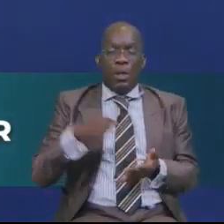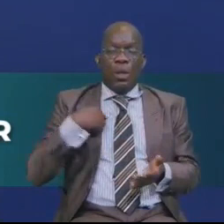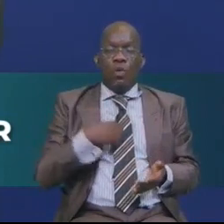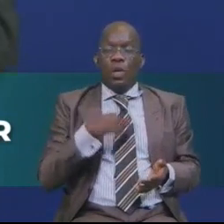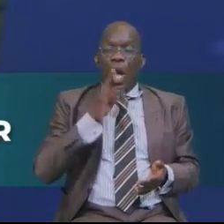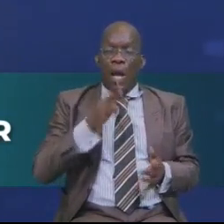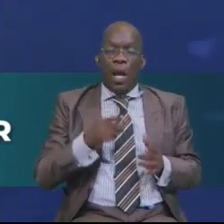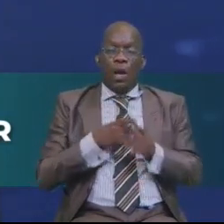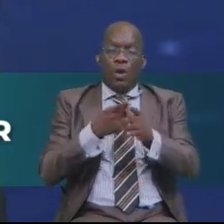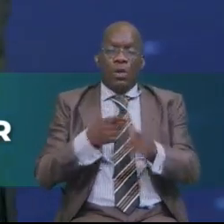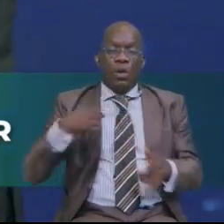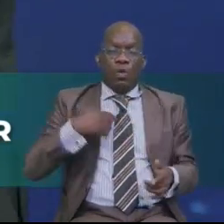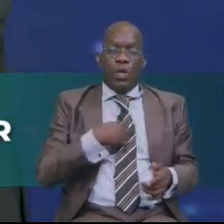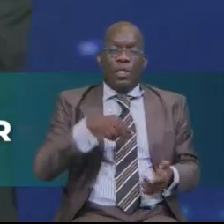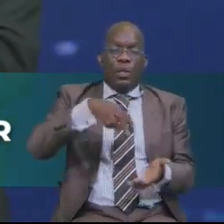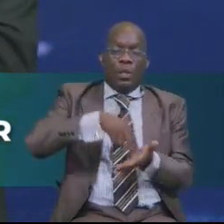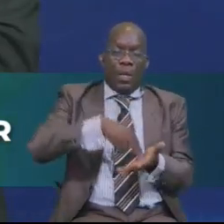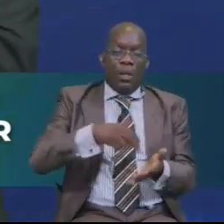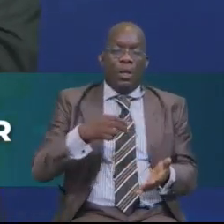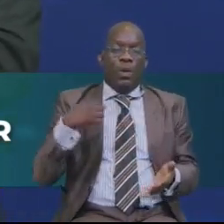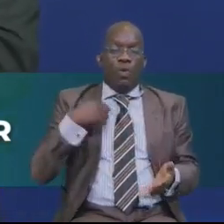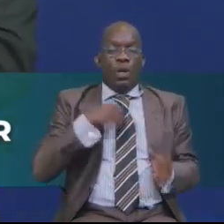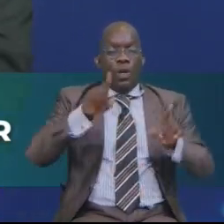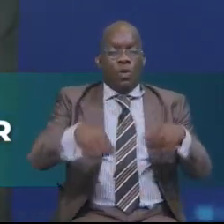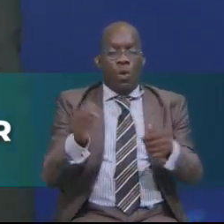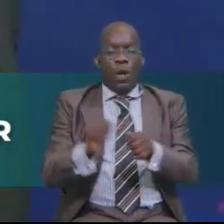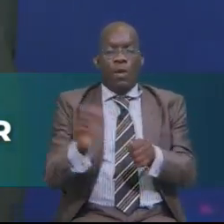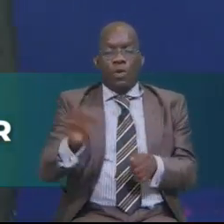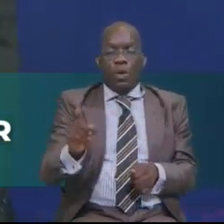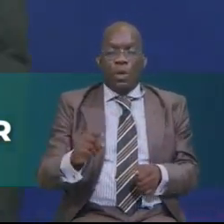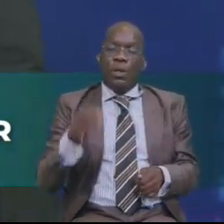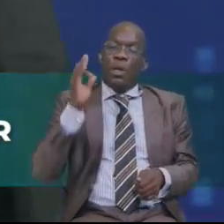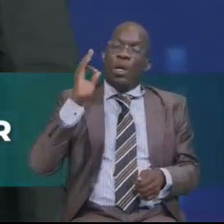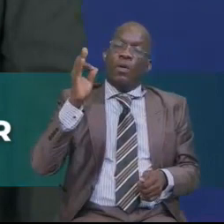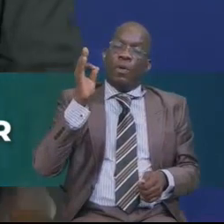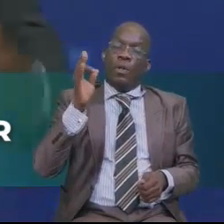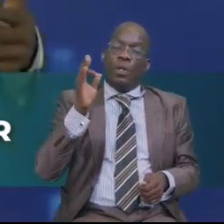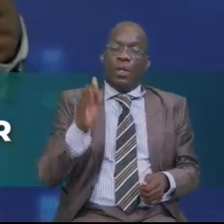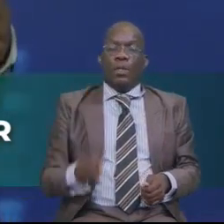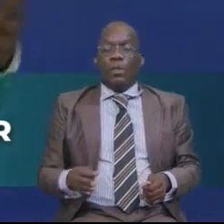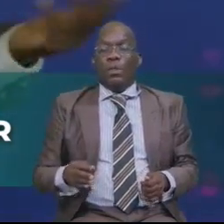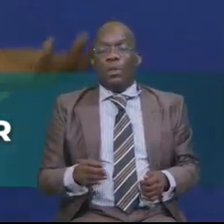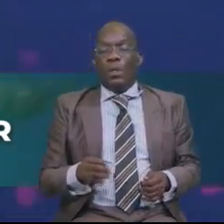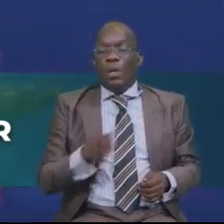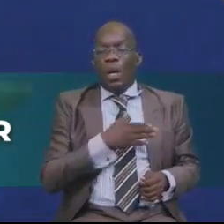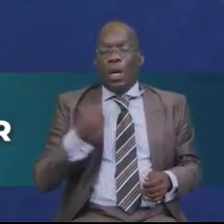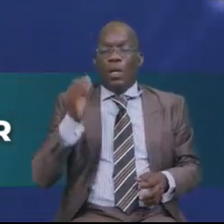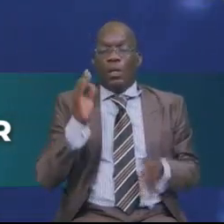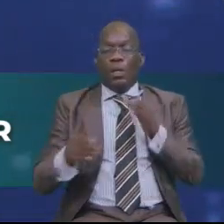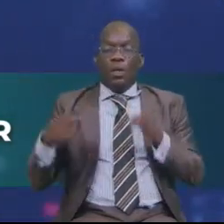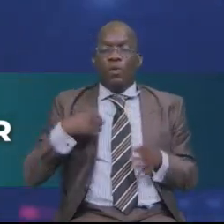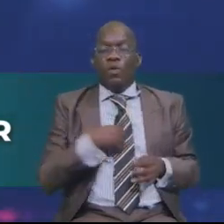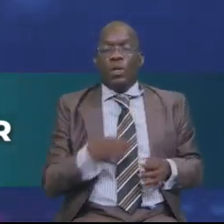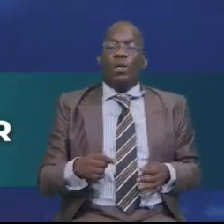fast. We start and we go everywhere evangelizing. And if we experience